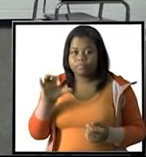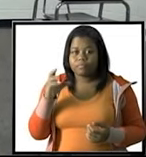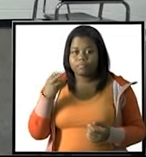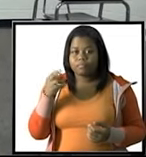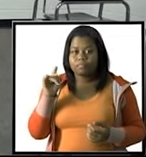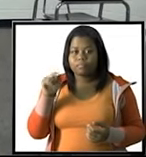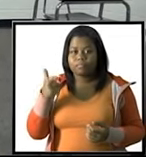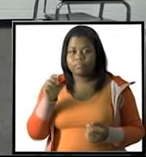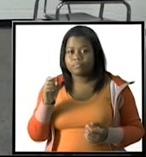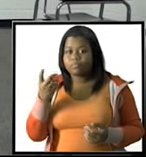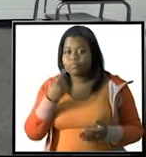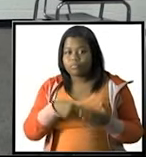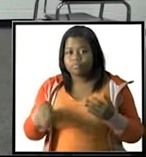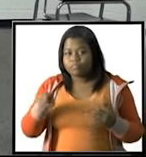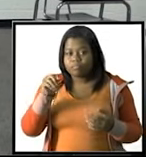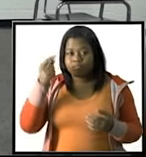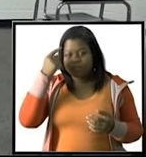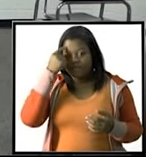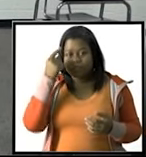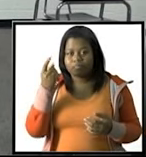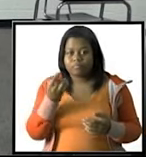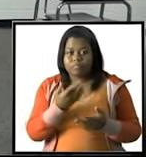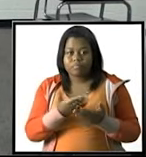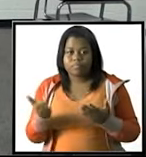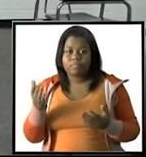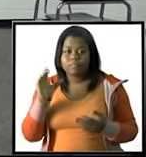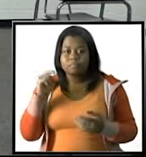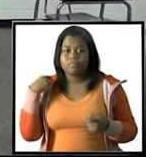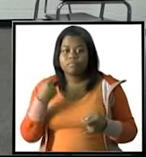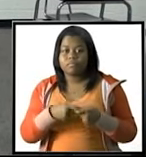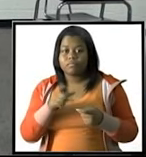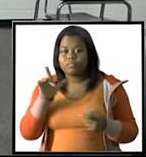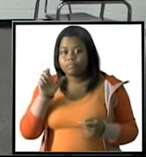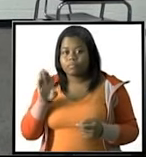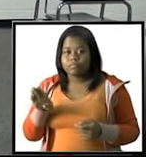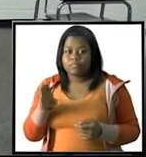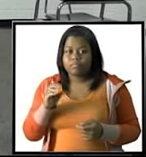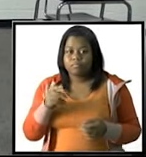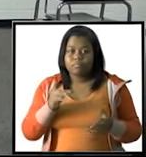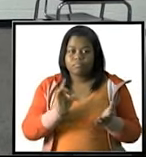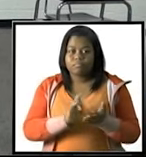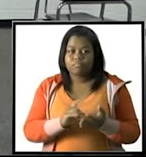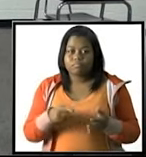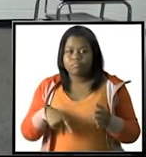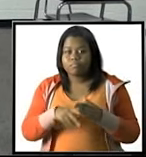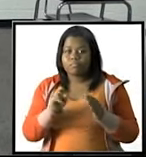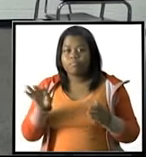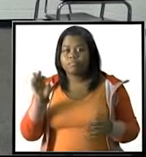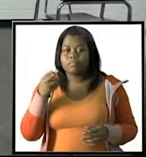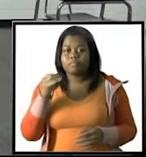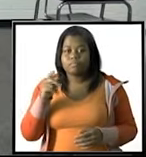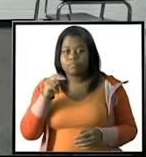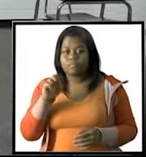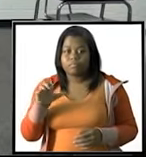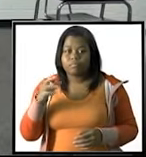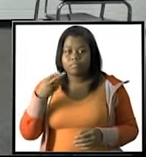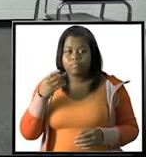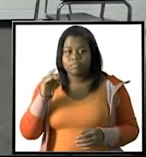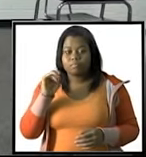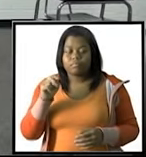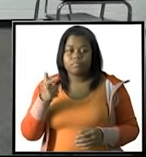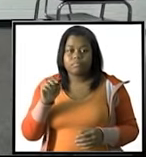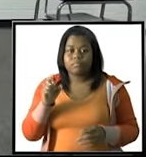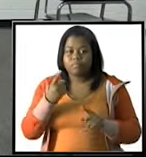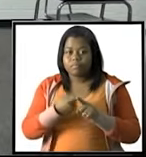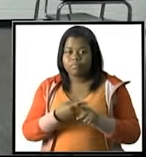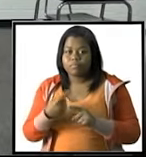do? Well, one of the things we did for Spanish Club to kind of kick off Hispanic Heritage Month is we went on a field trip to the PAC, and